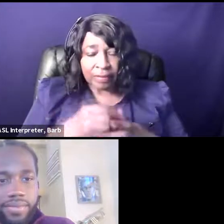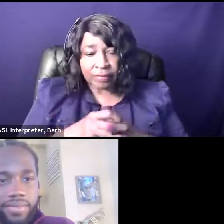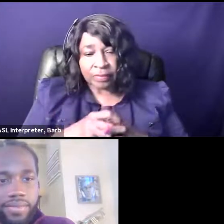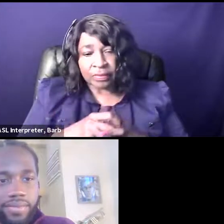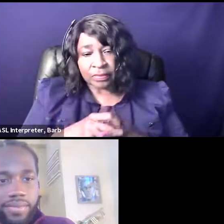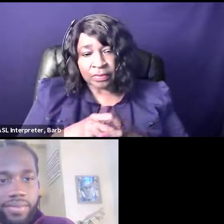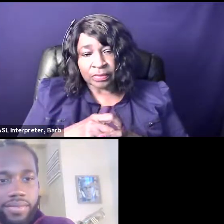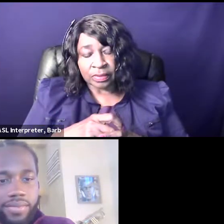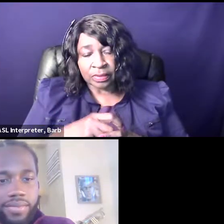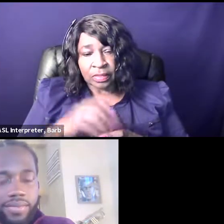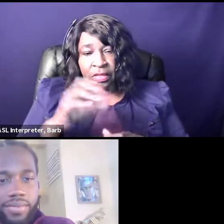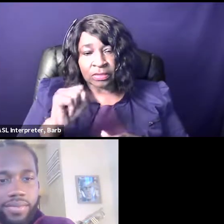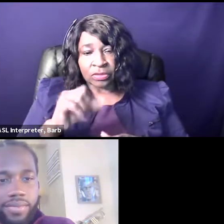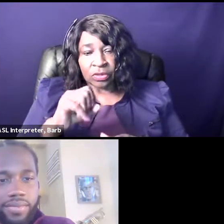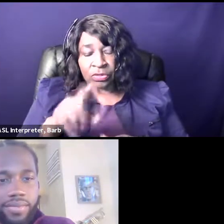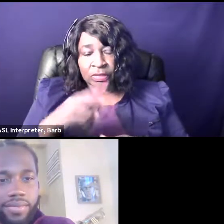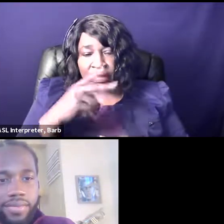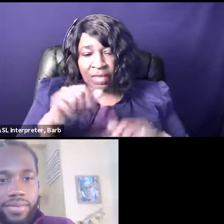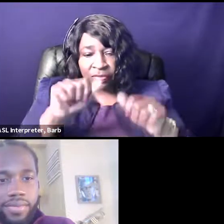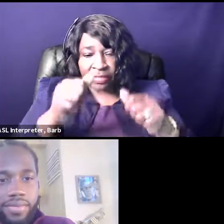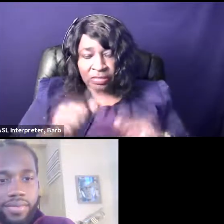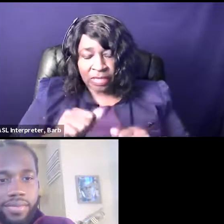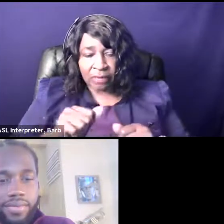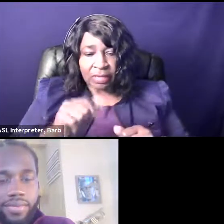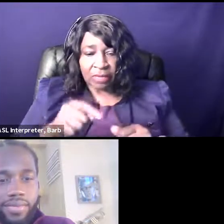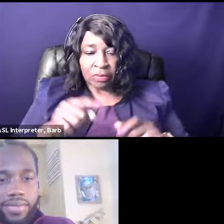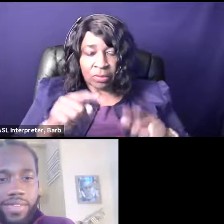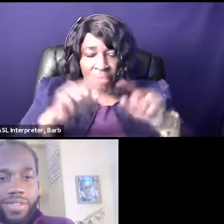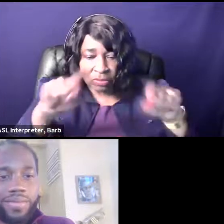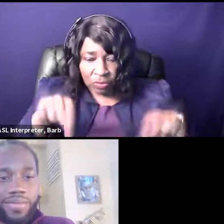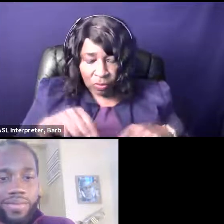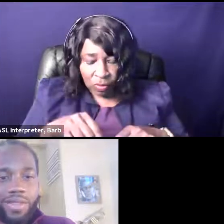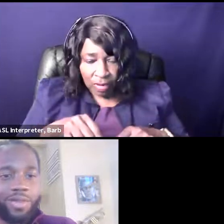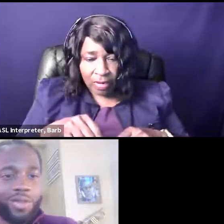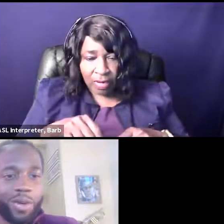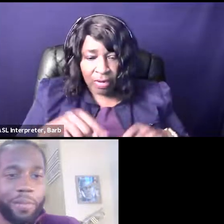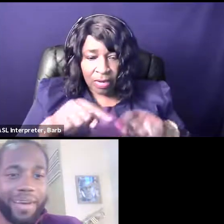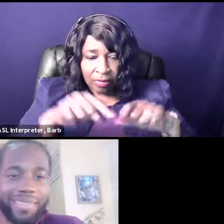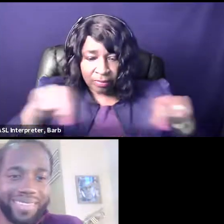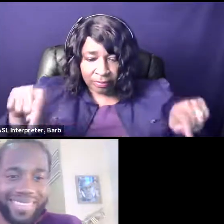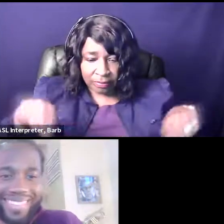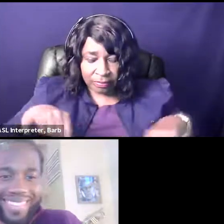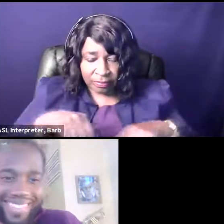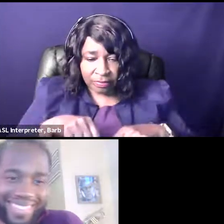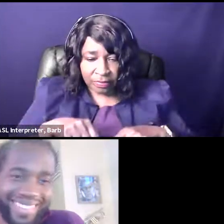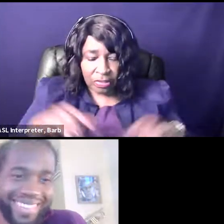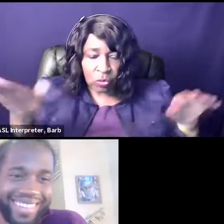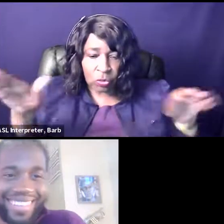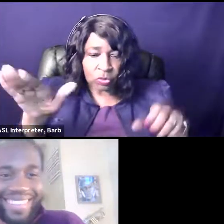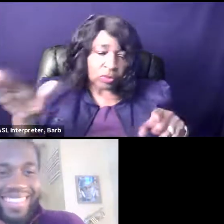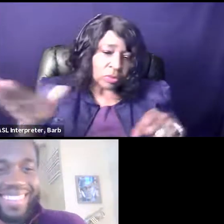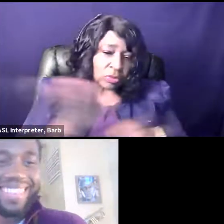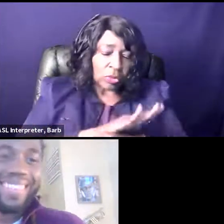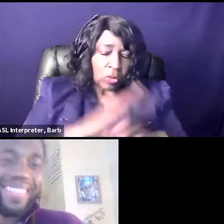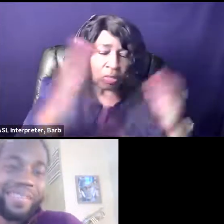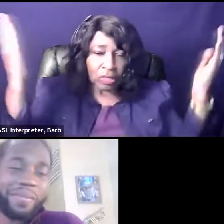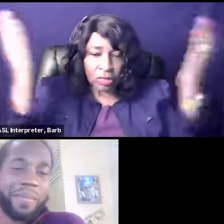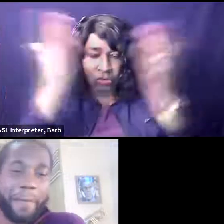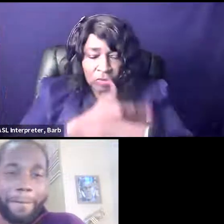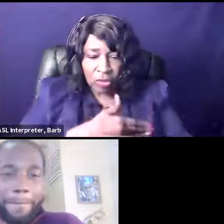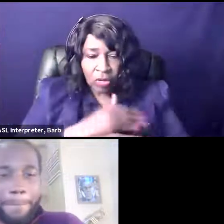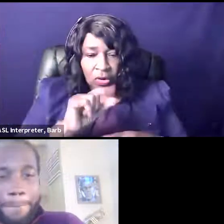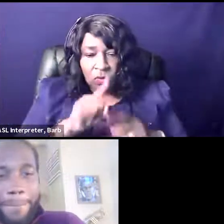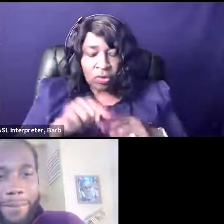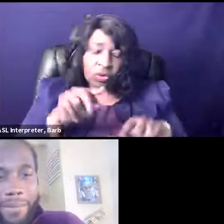I forget the shape of the city. It was kind of like a square, but a rectangle, totally dark. Yeah, when you look at